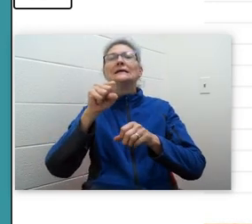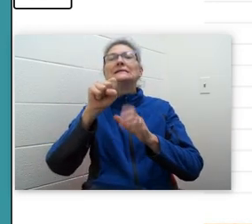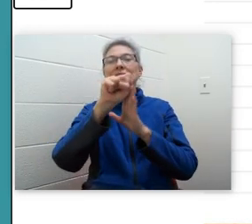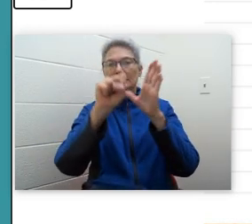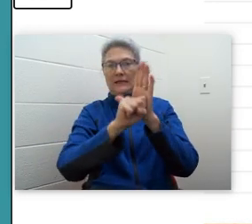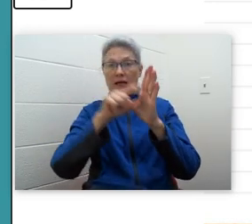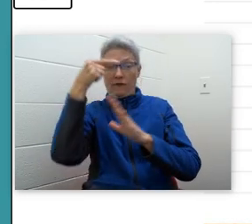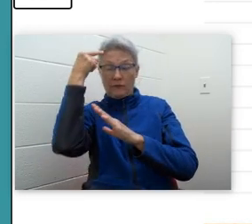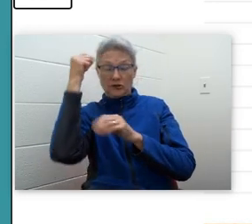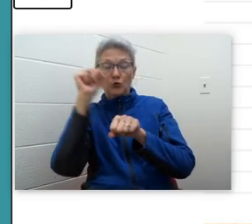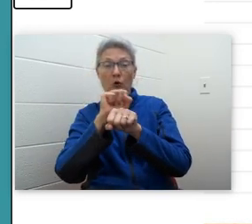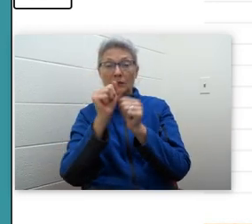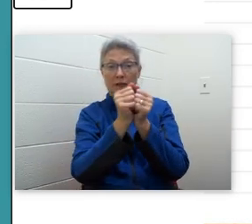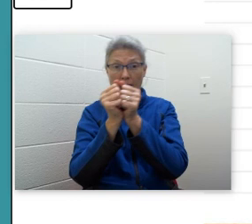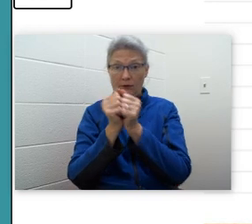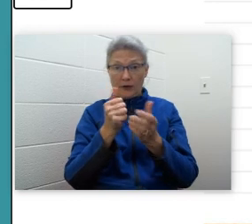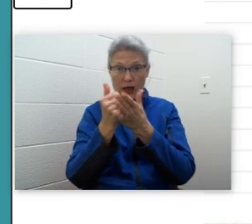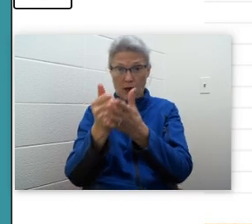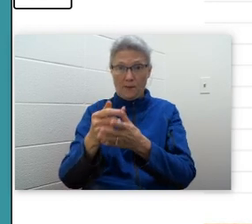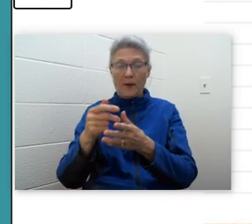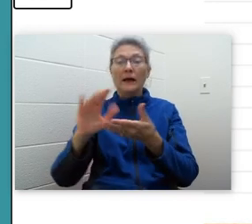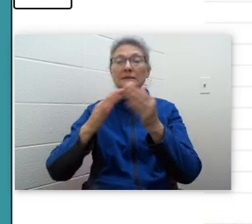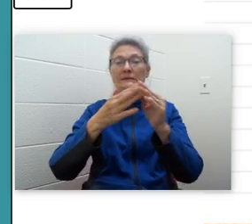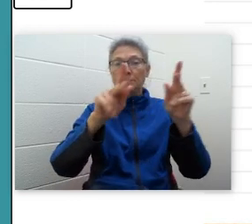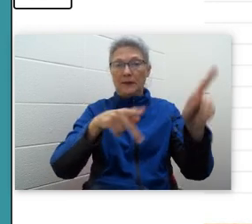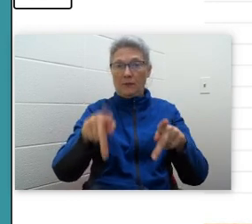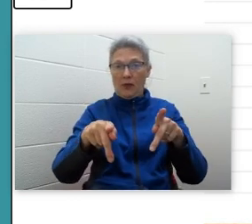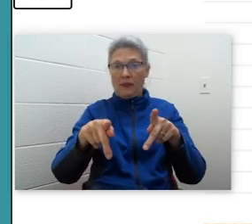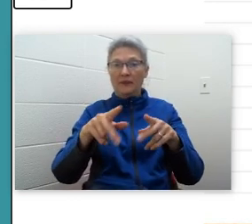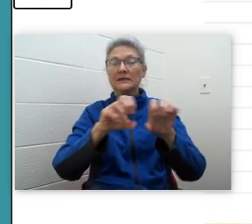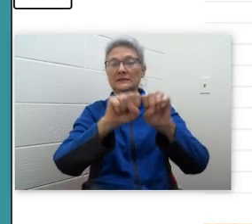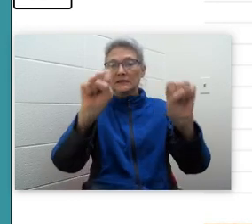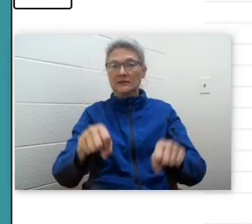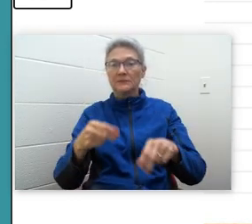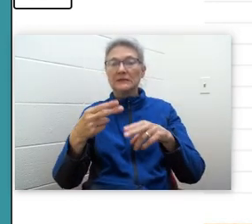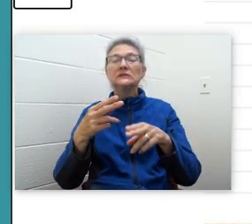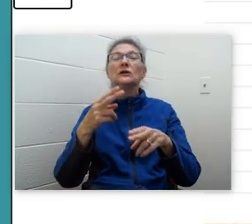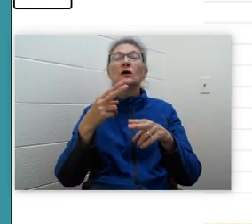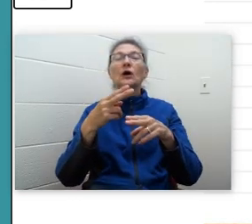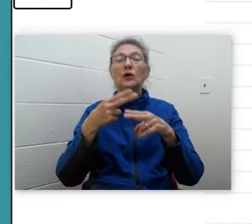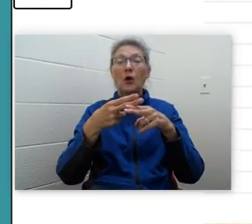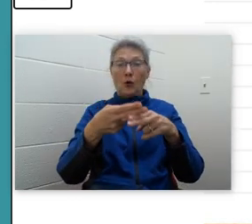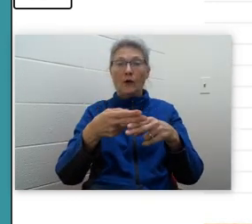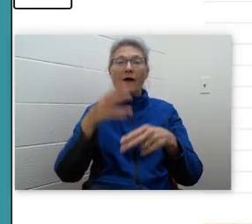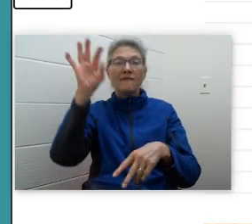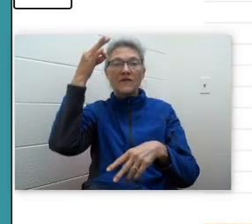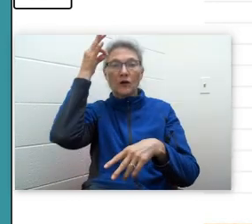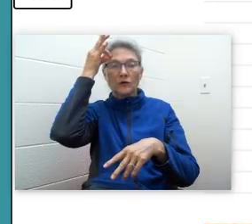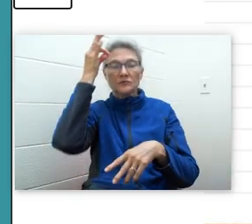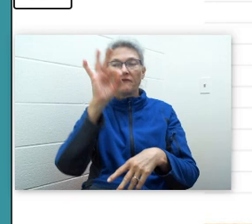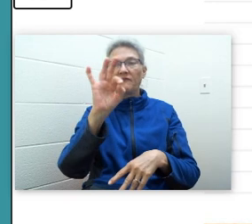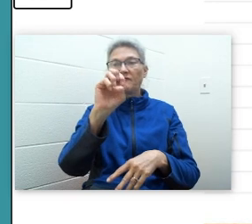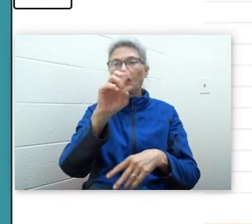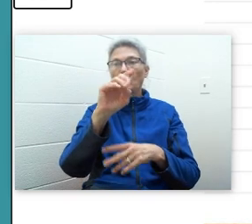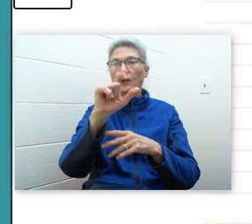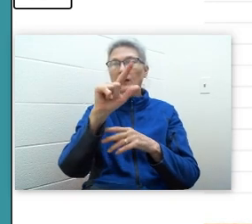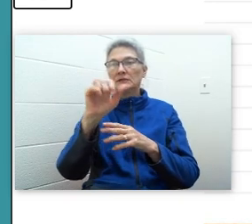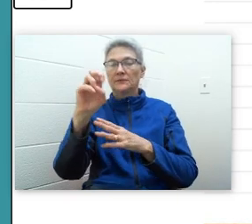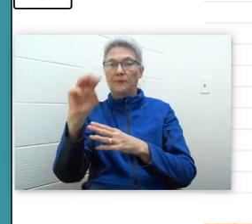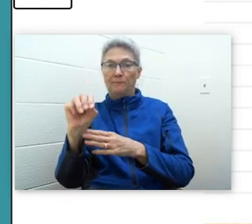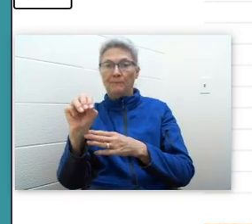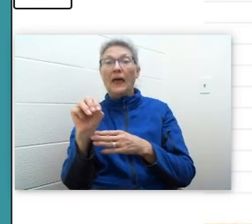together to help citizens. This system of shared powers is known as federalism. The 10th Amendment of the U.S.